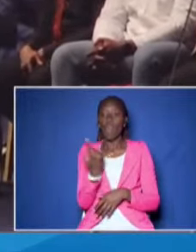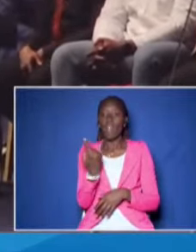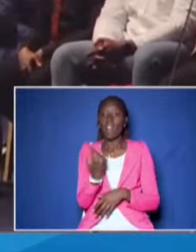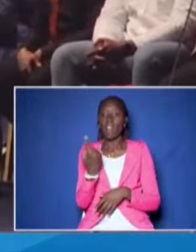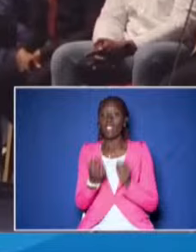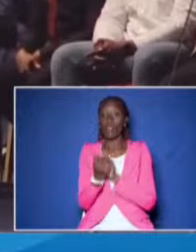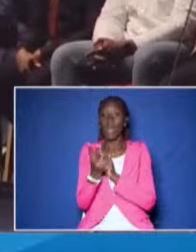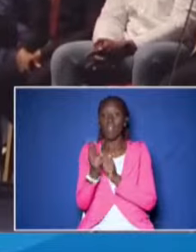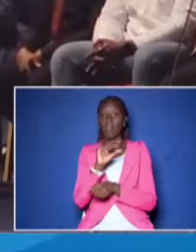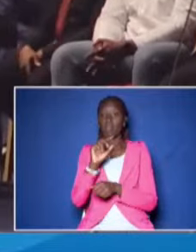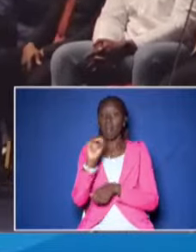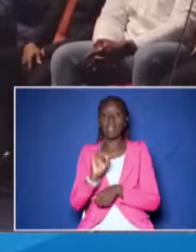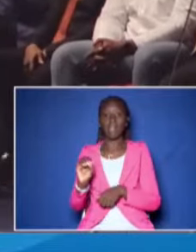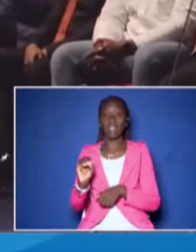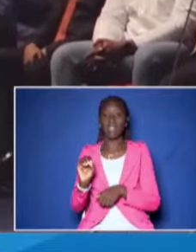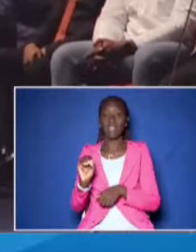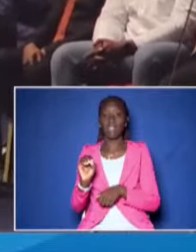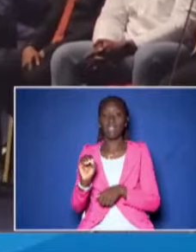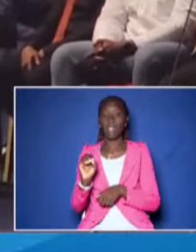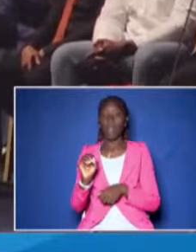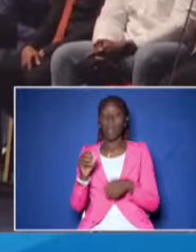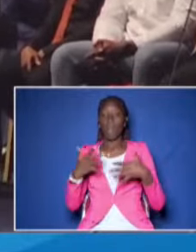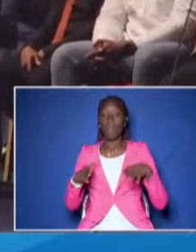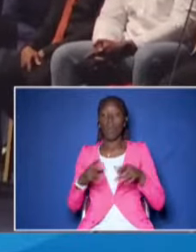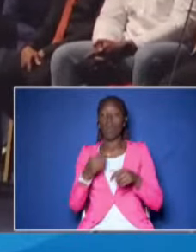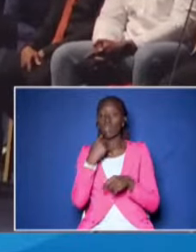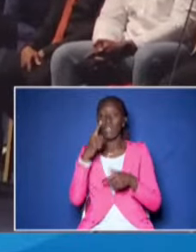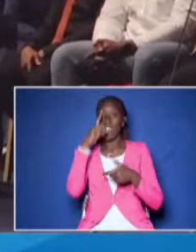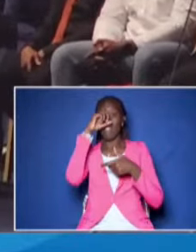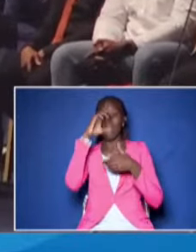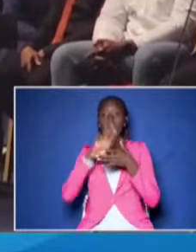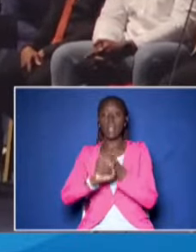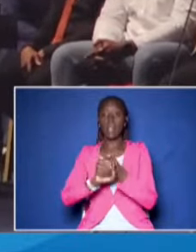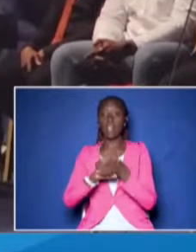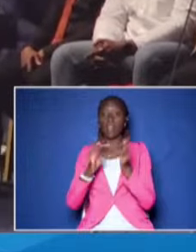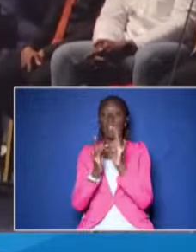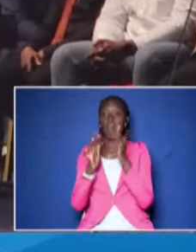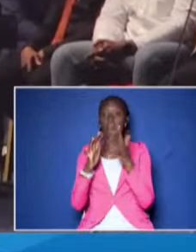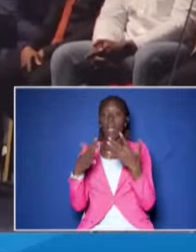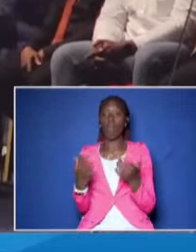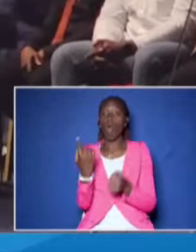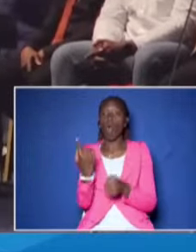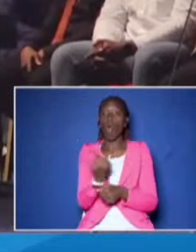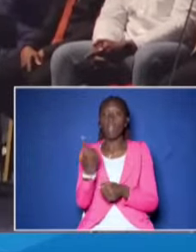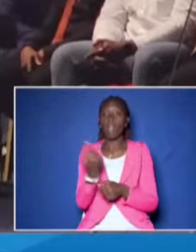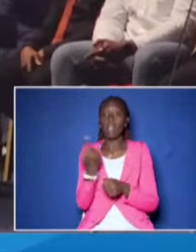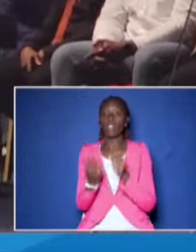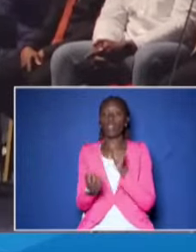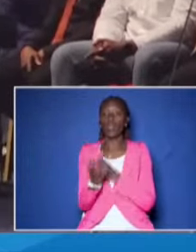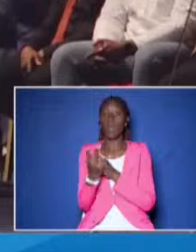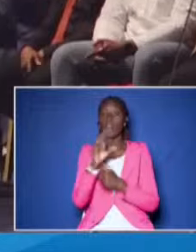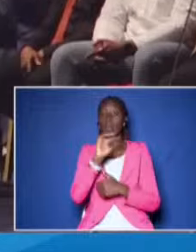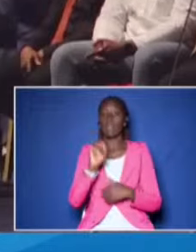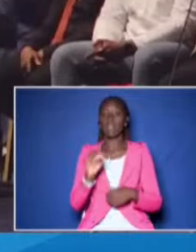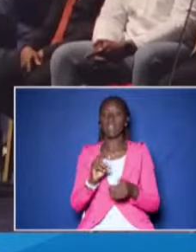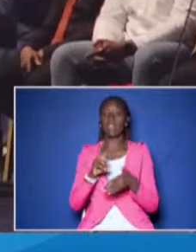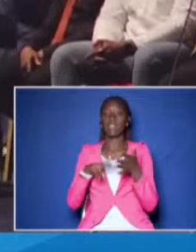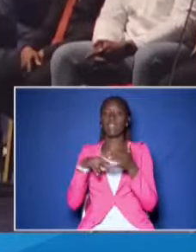12% of those who say they believe the Bible read it every